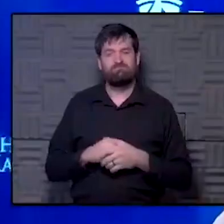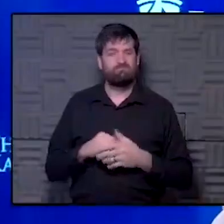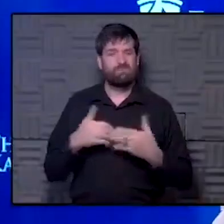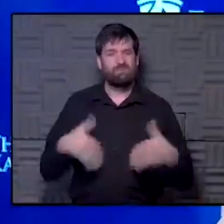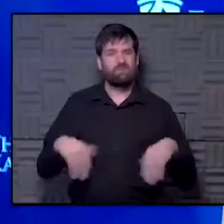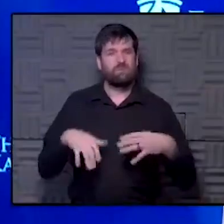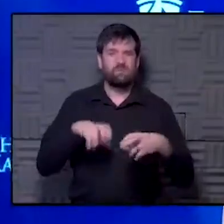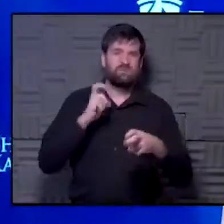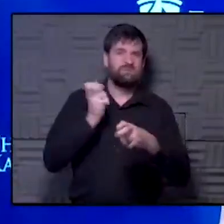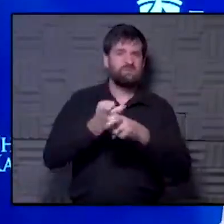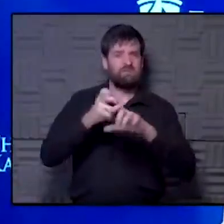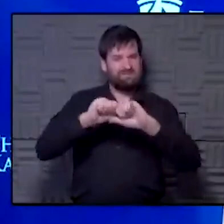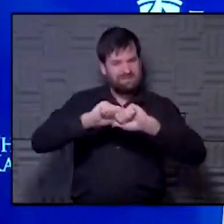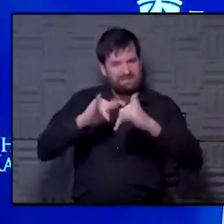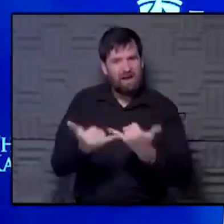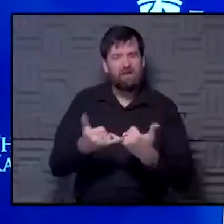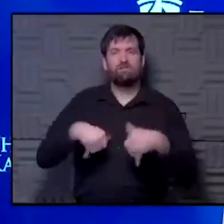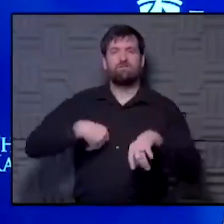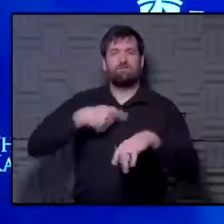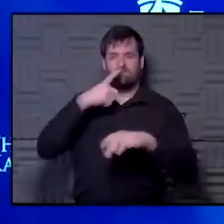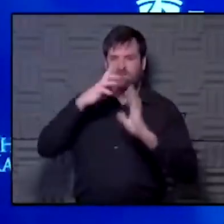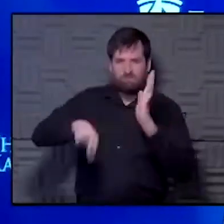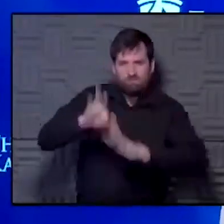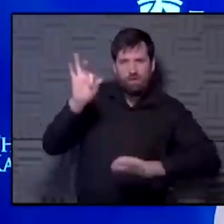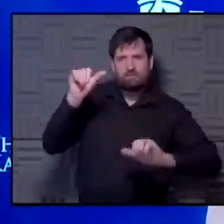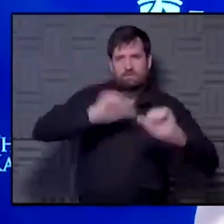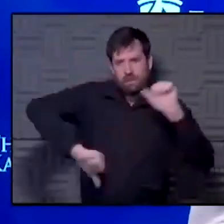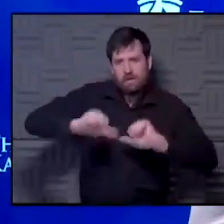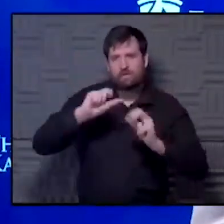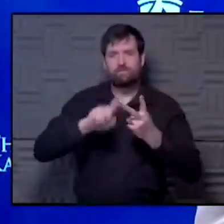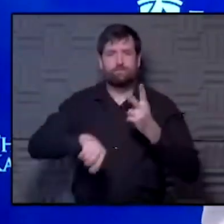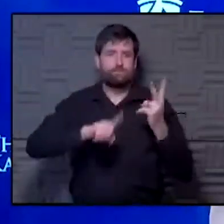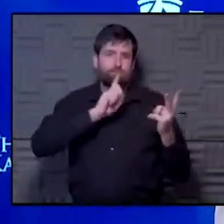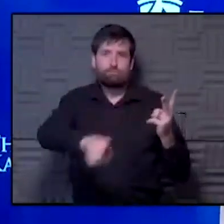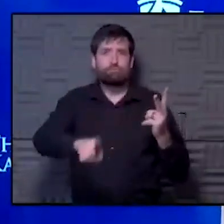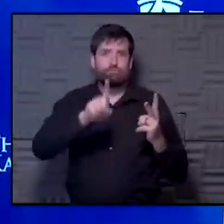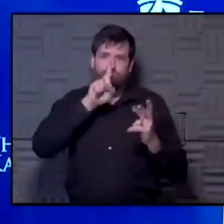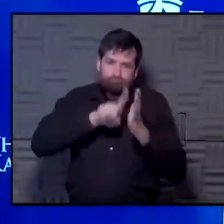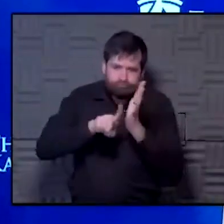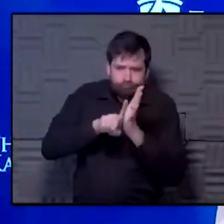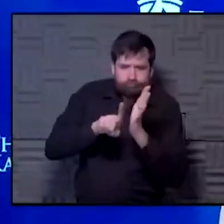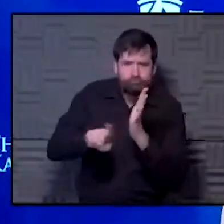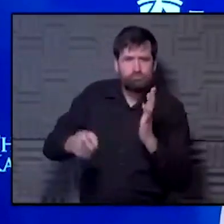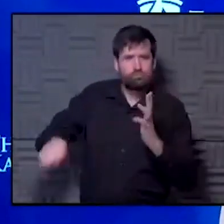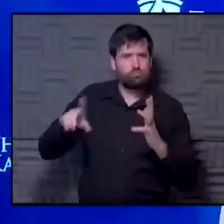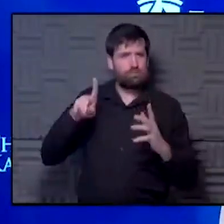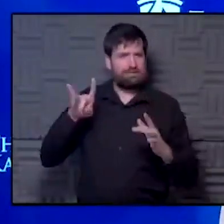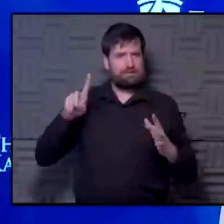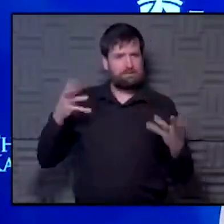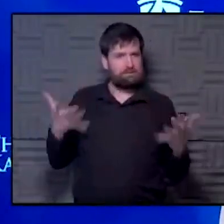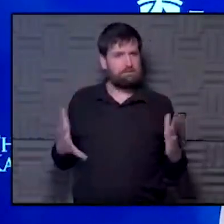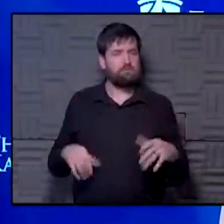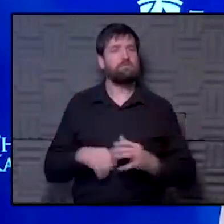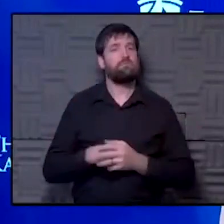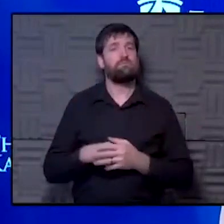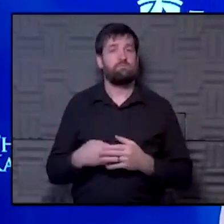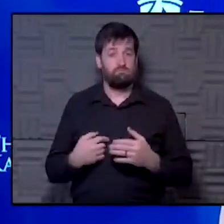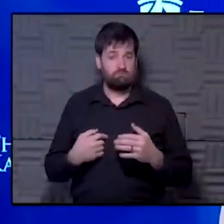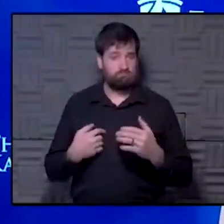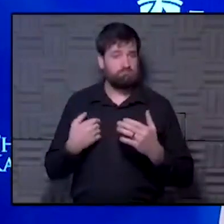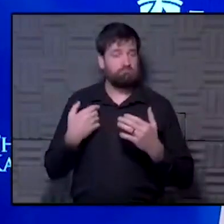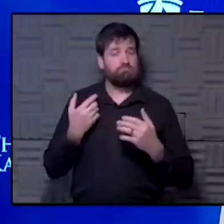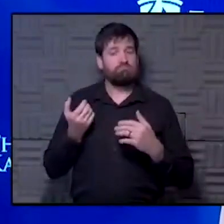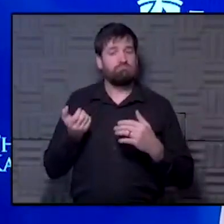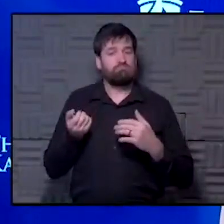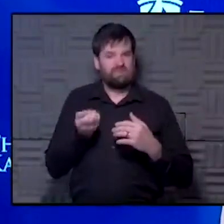difficult society justice, and justice can be found, I think, through science and truth and the exploration that y'all have done. And it feels like we have been able to open up